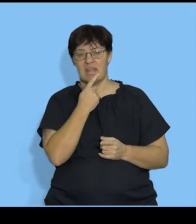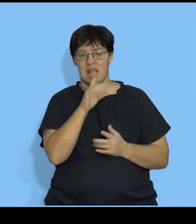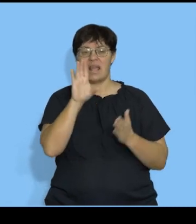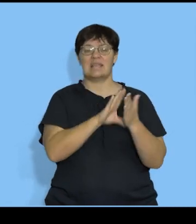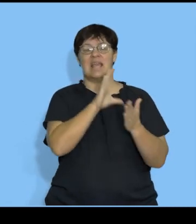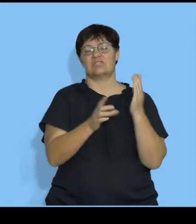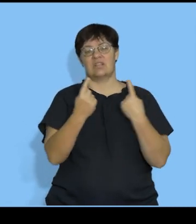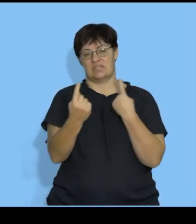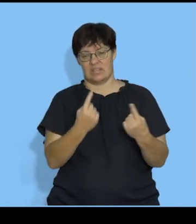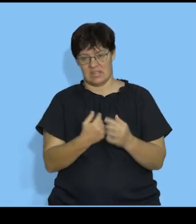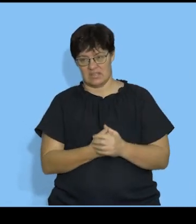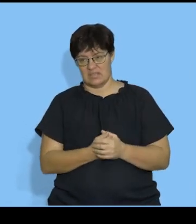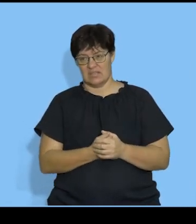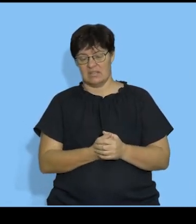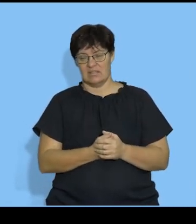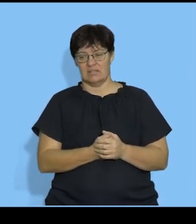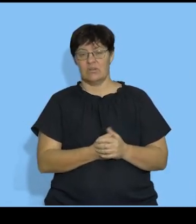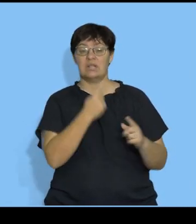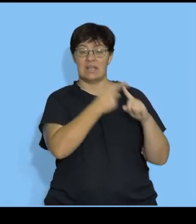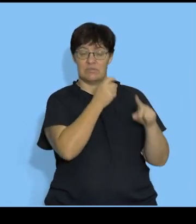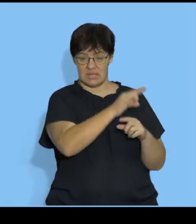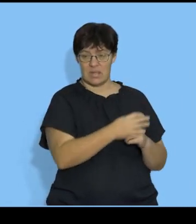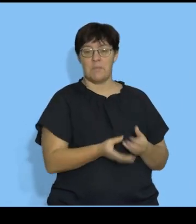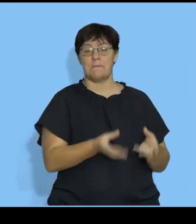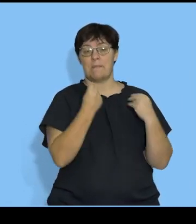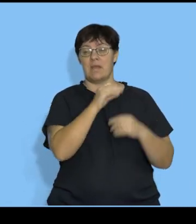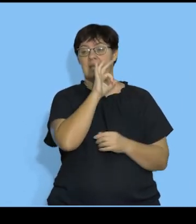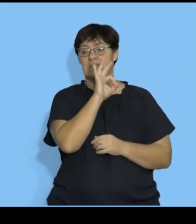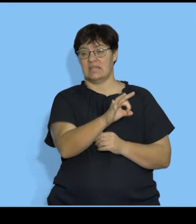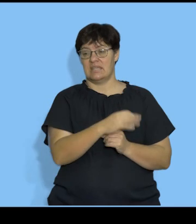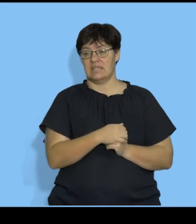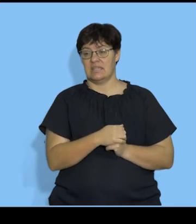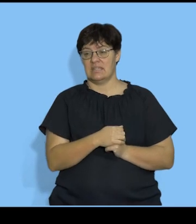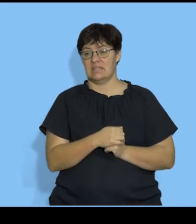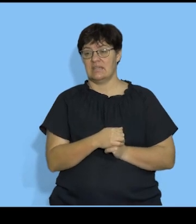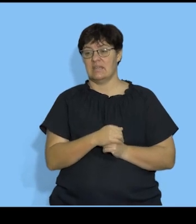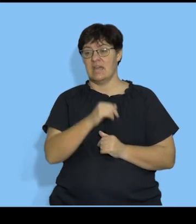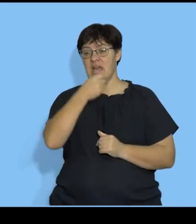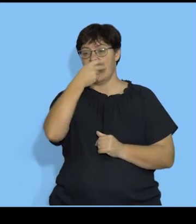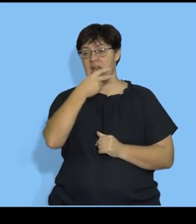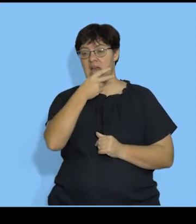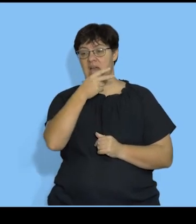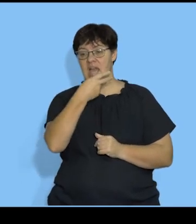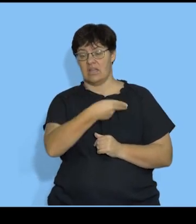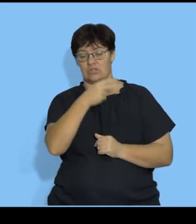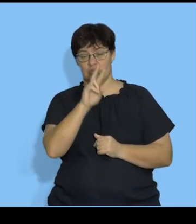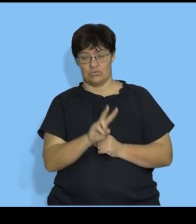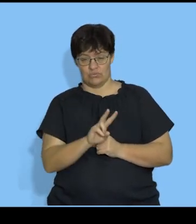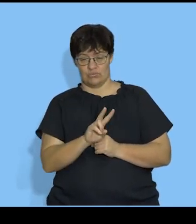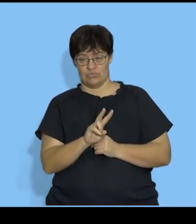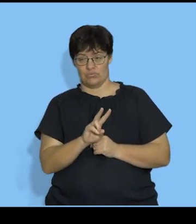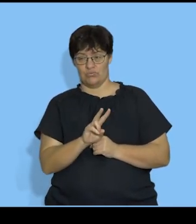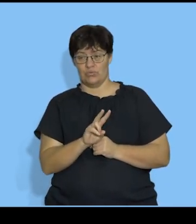out. Now, if we multiply this by 3, then we'll have 3 hydrogen sulfide, okay,